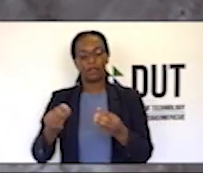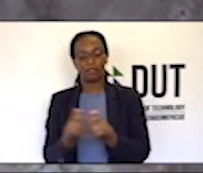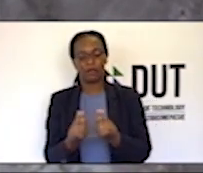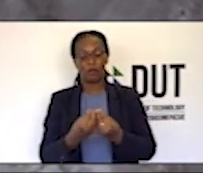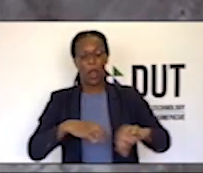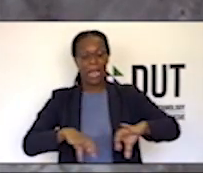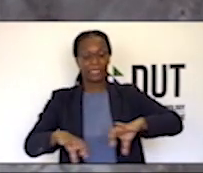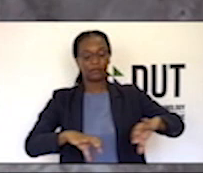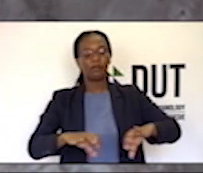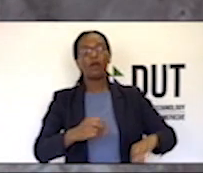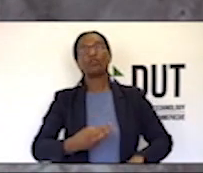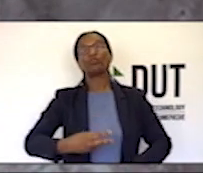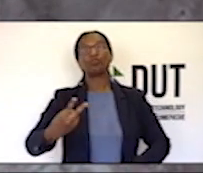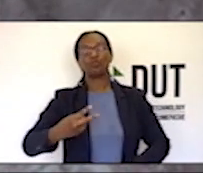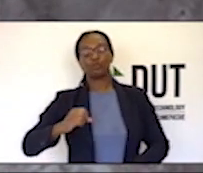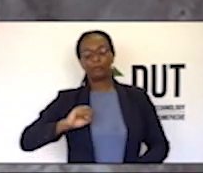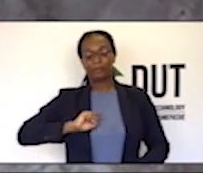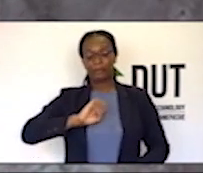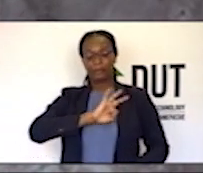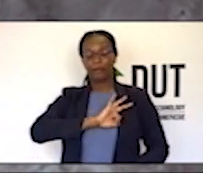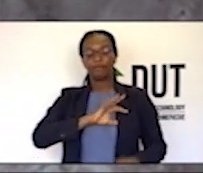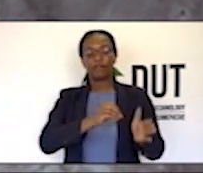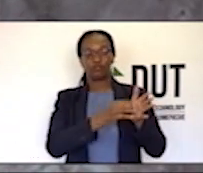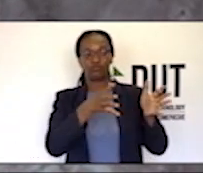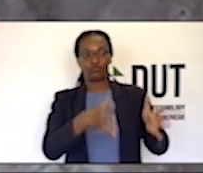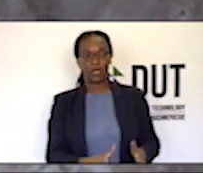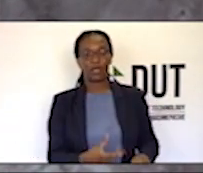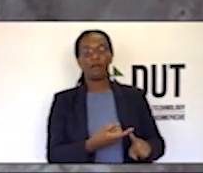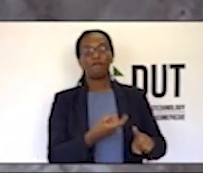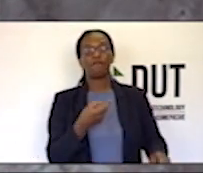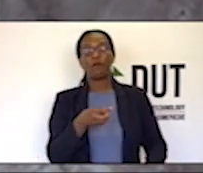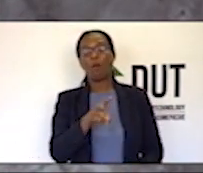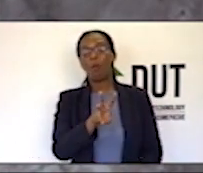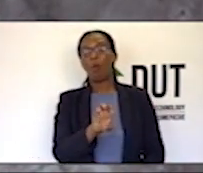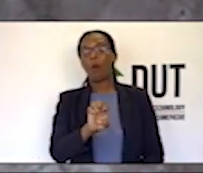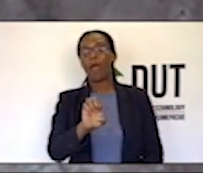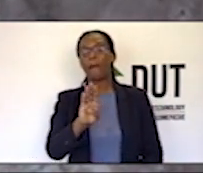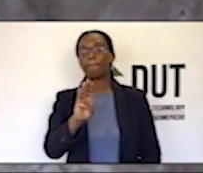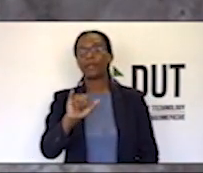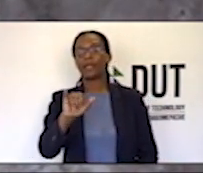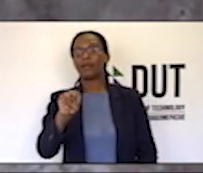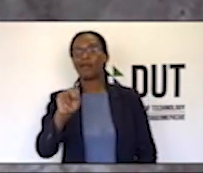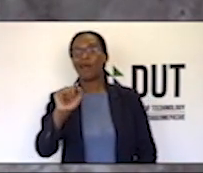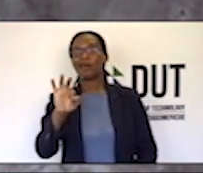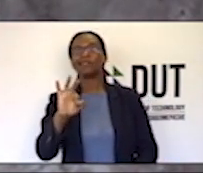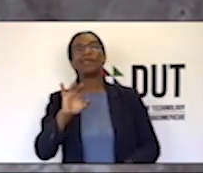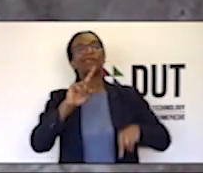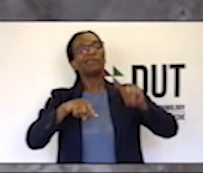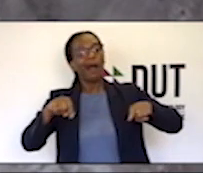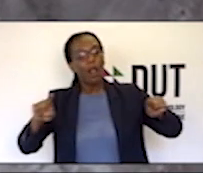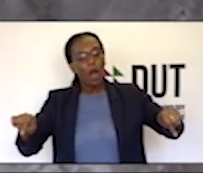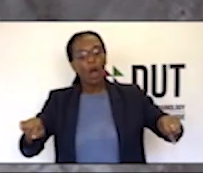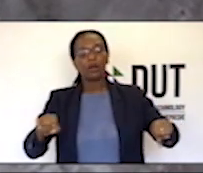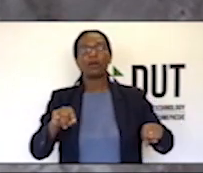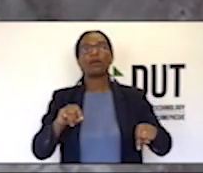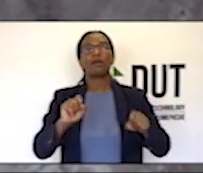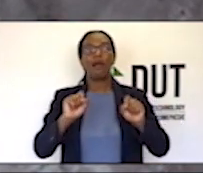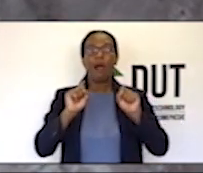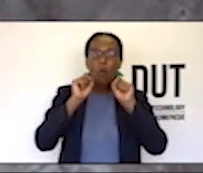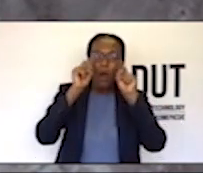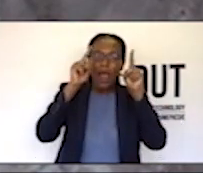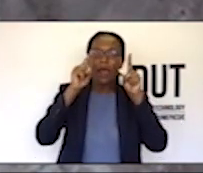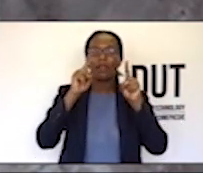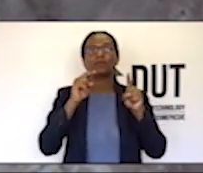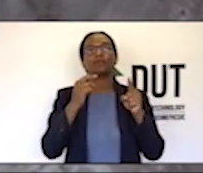both student and staff through webinars, dialogues, awareness campaigns focusing on